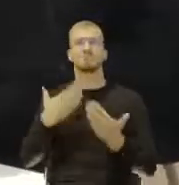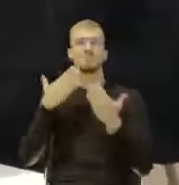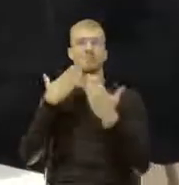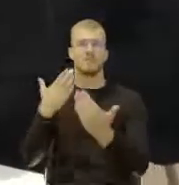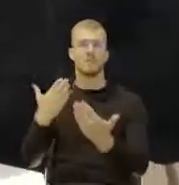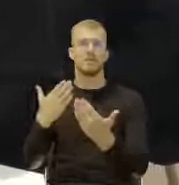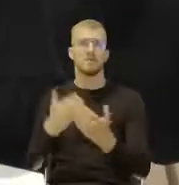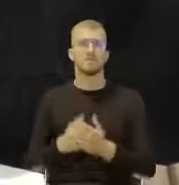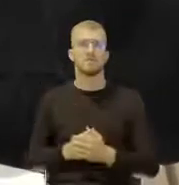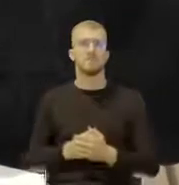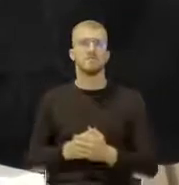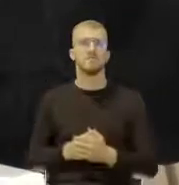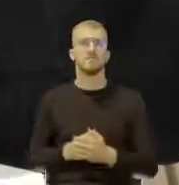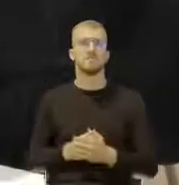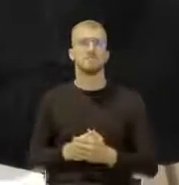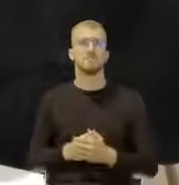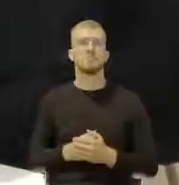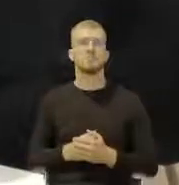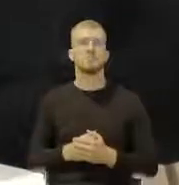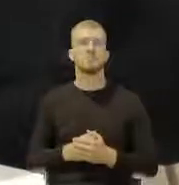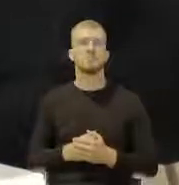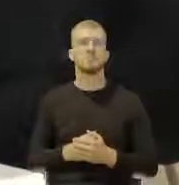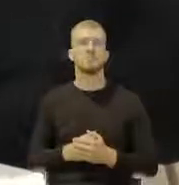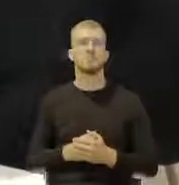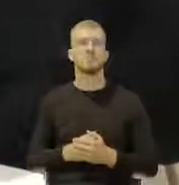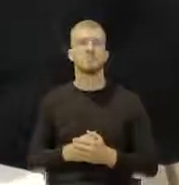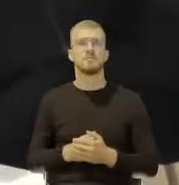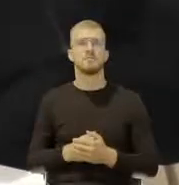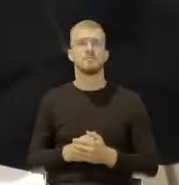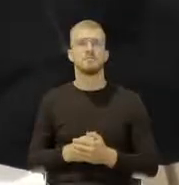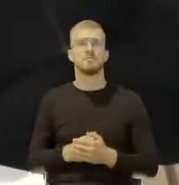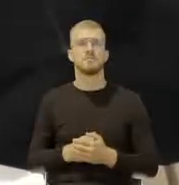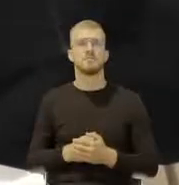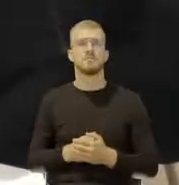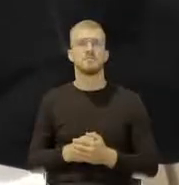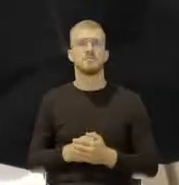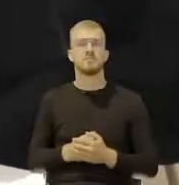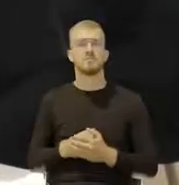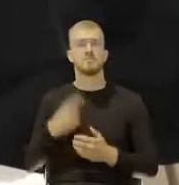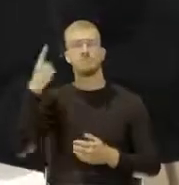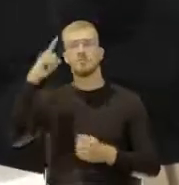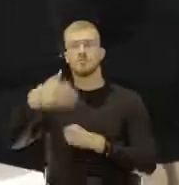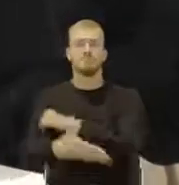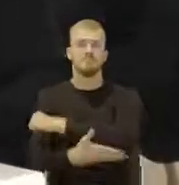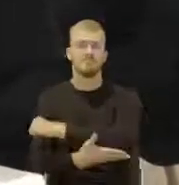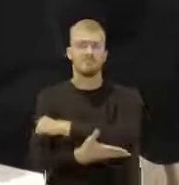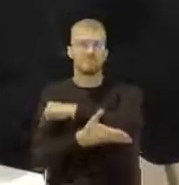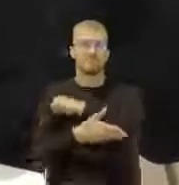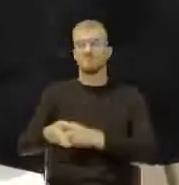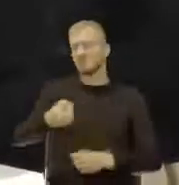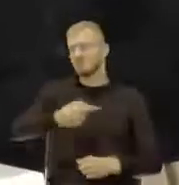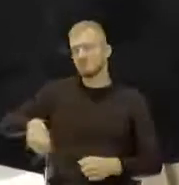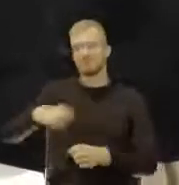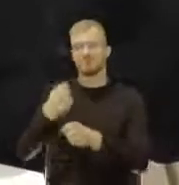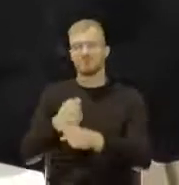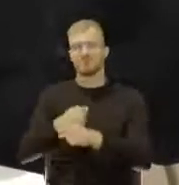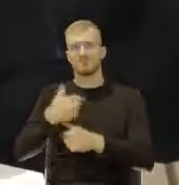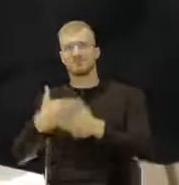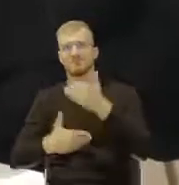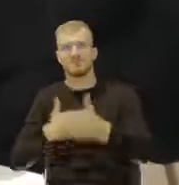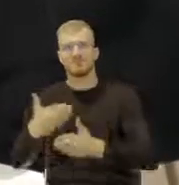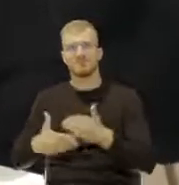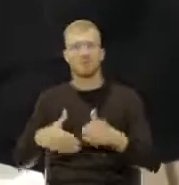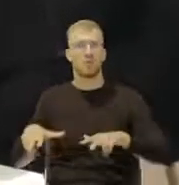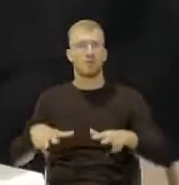efforts and engagement throughout the process, and also Barry Rebranovich for joining the summit and